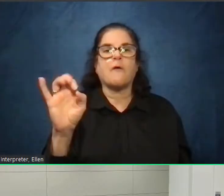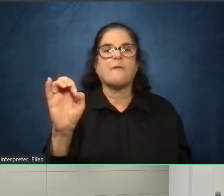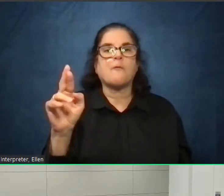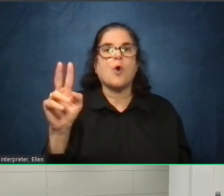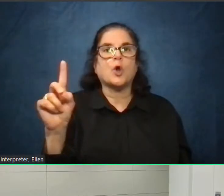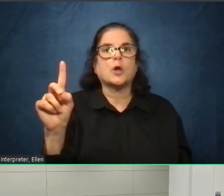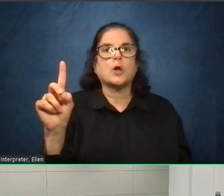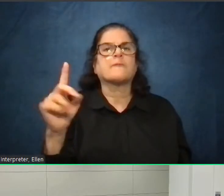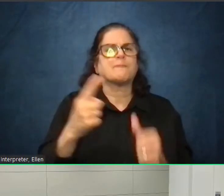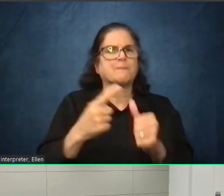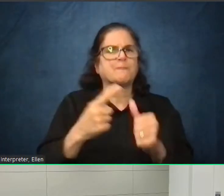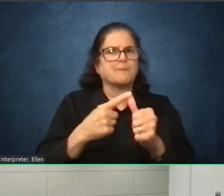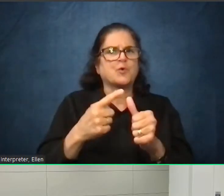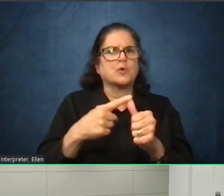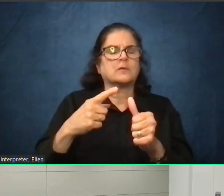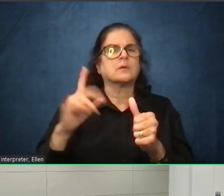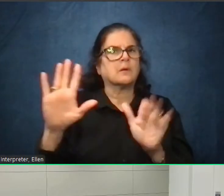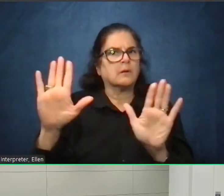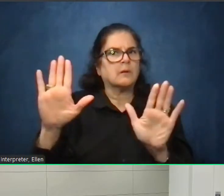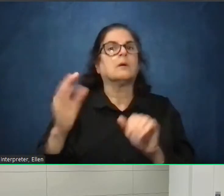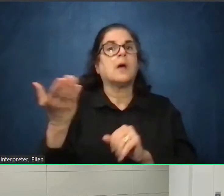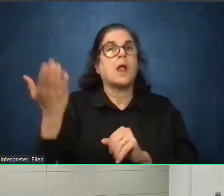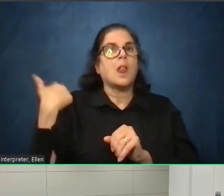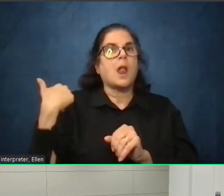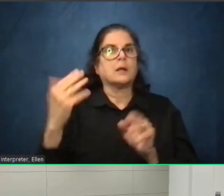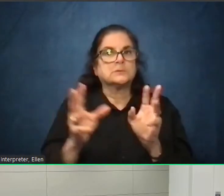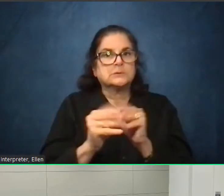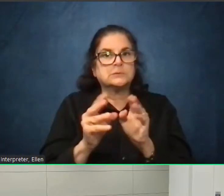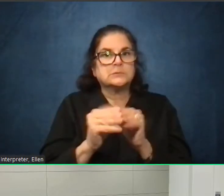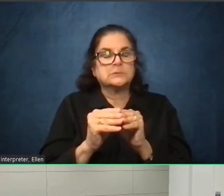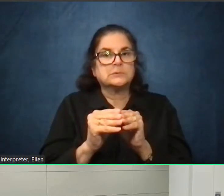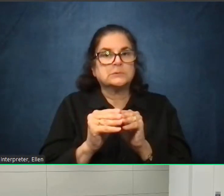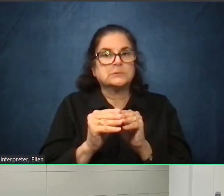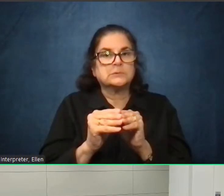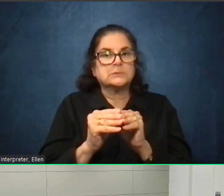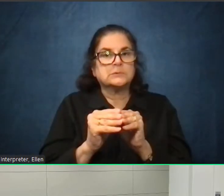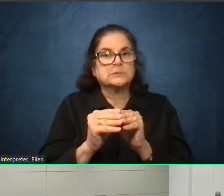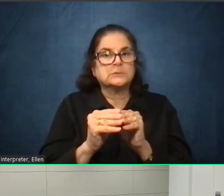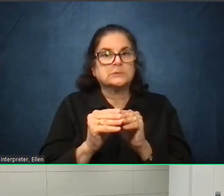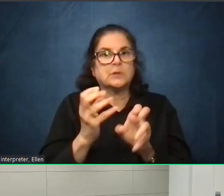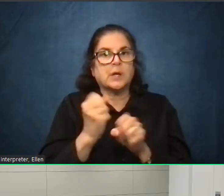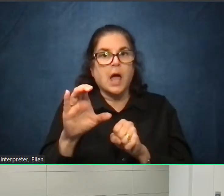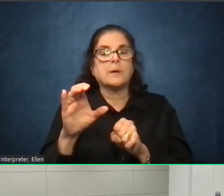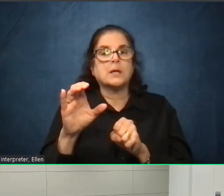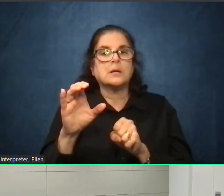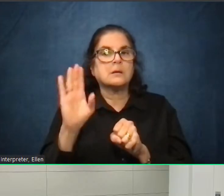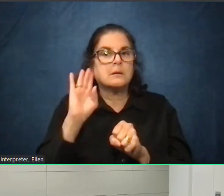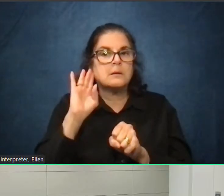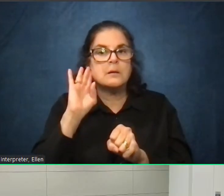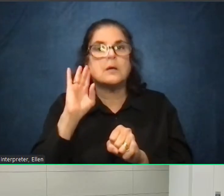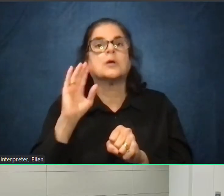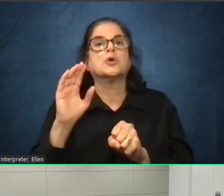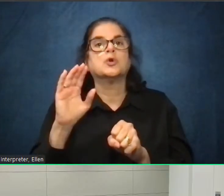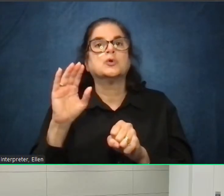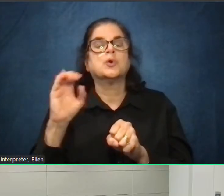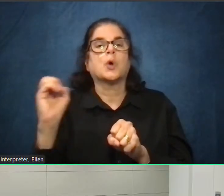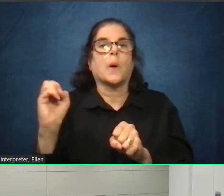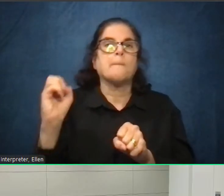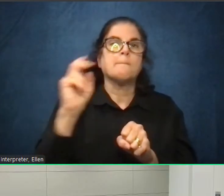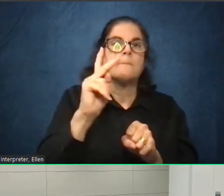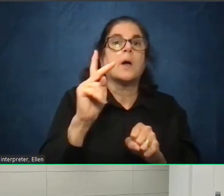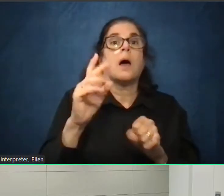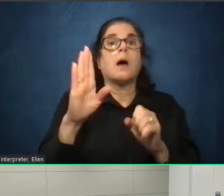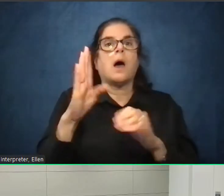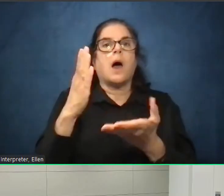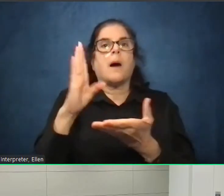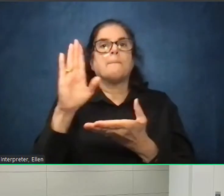want to state that last meeting, we received a public comment to reinstate a bus stop on Broadway and Montrose. And